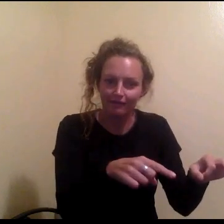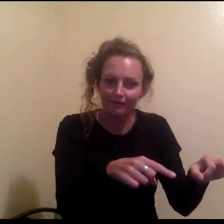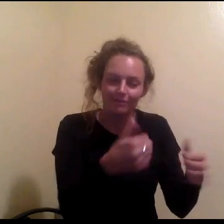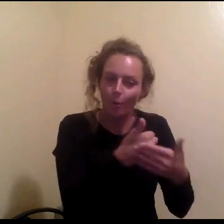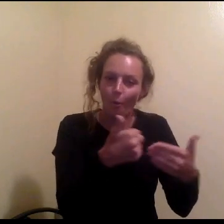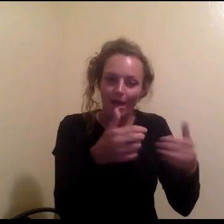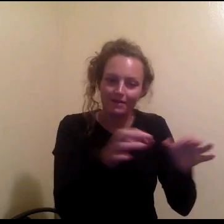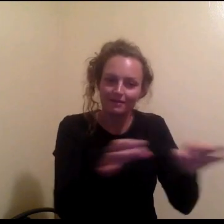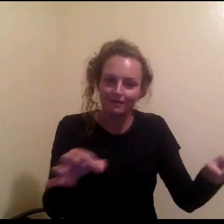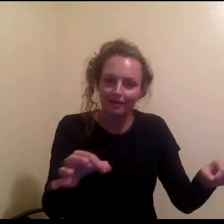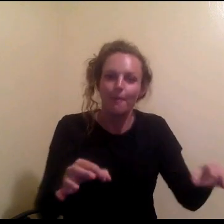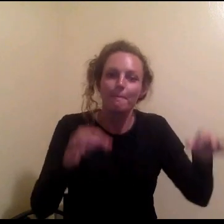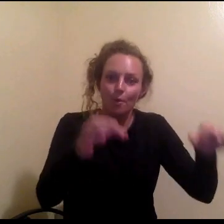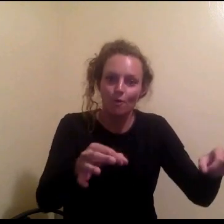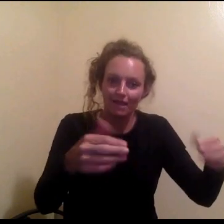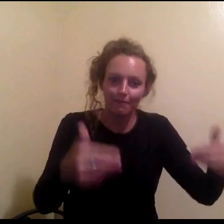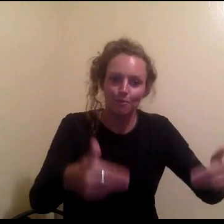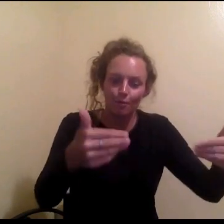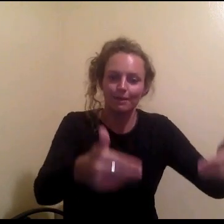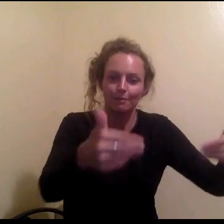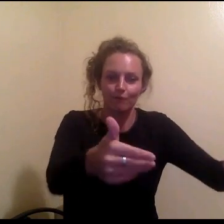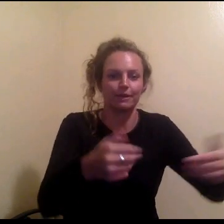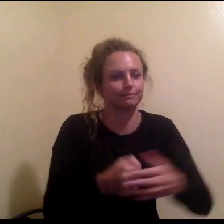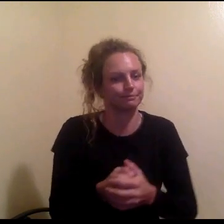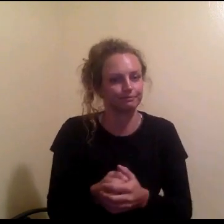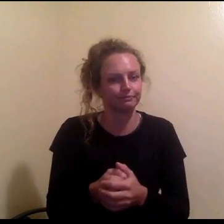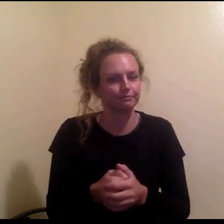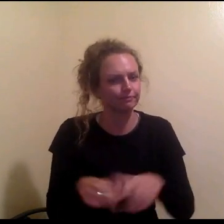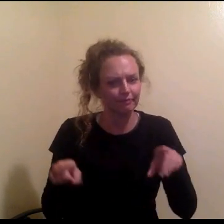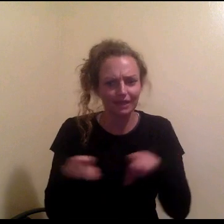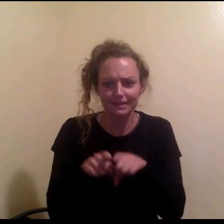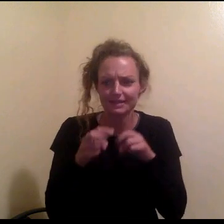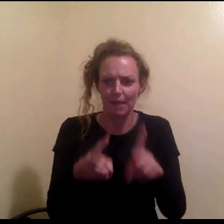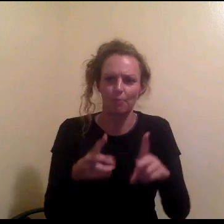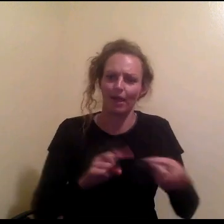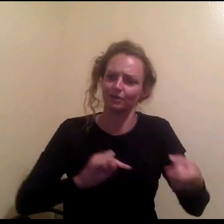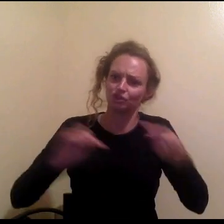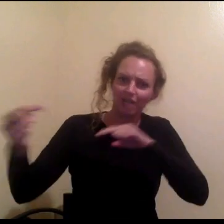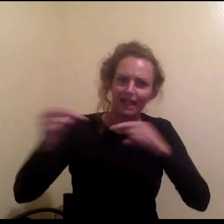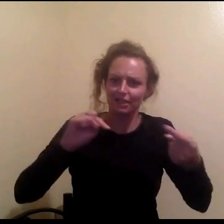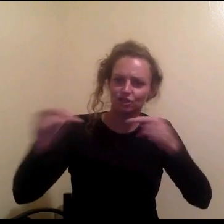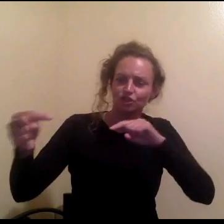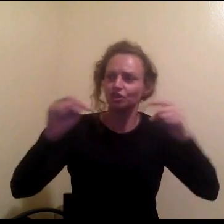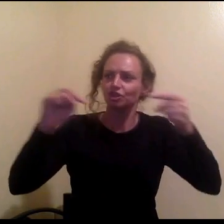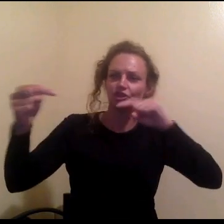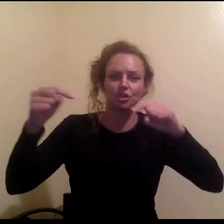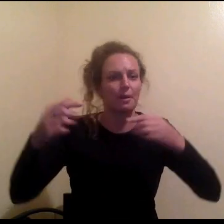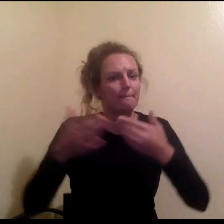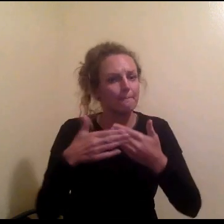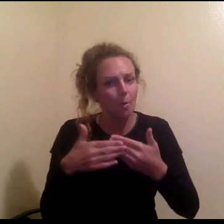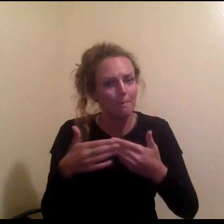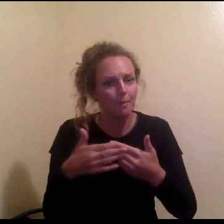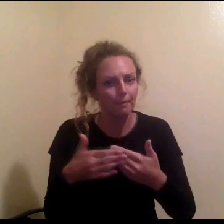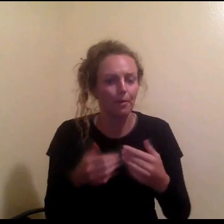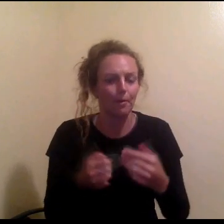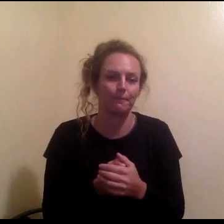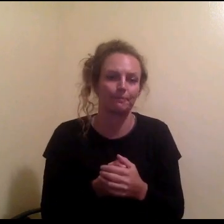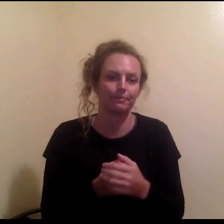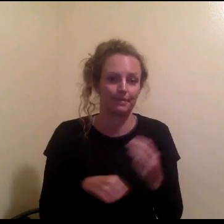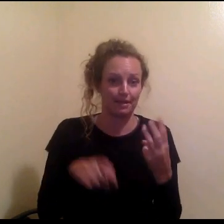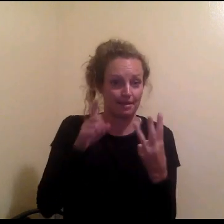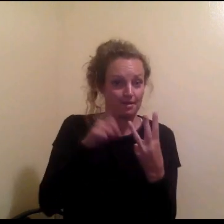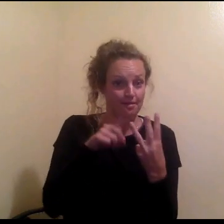passion behind it. Is there a link that you can share in the chat for people to see more about what's happening? Is there ways that they can give you support and connect in